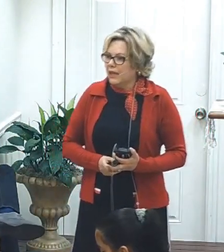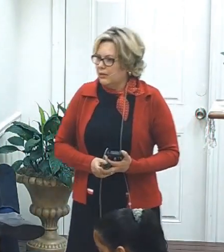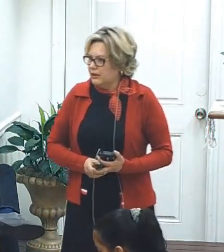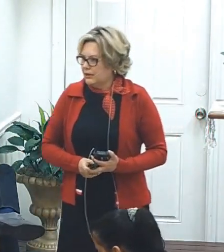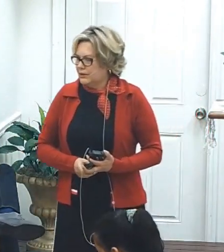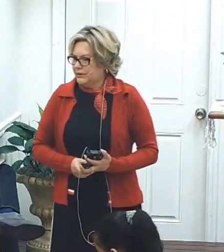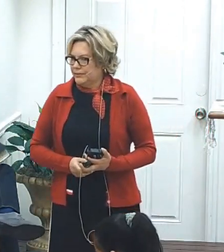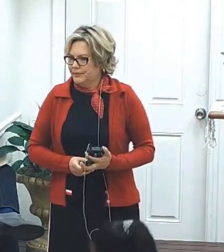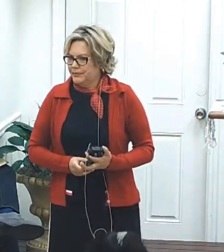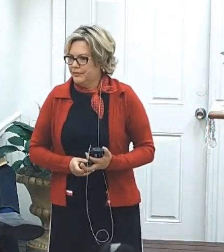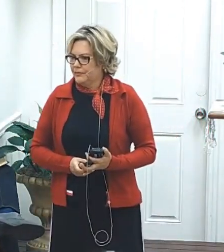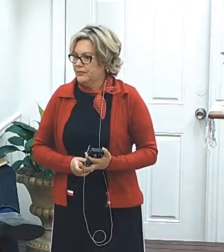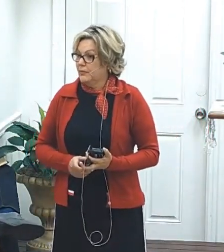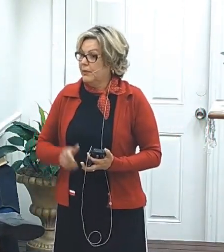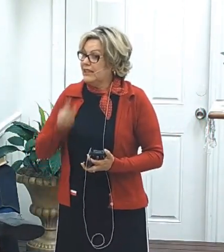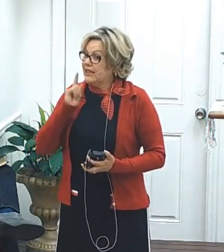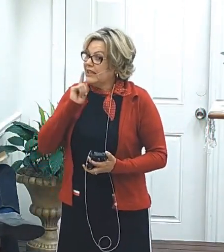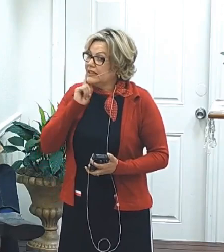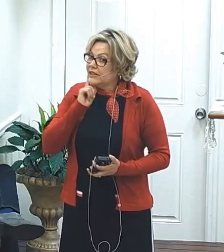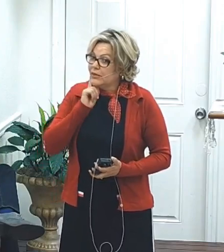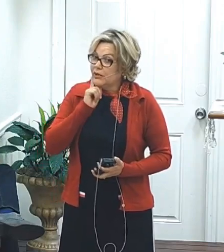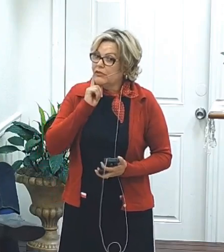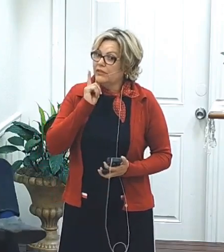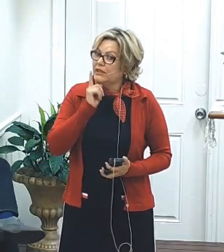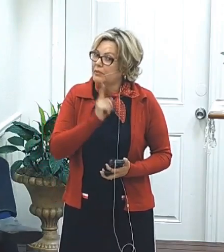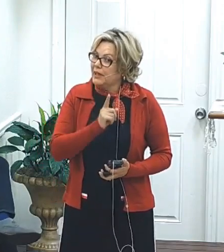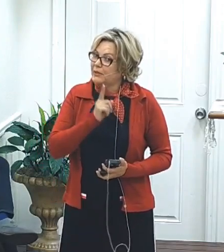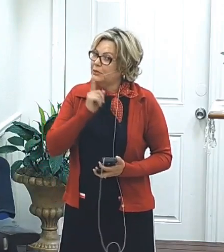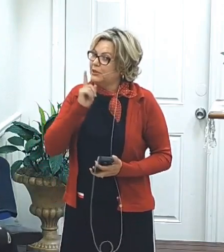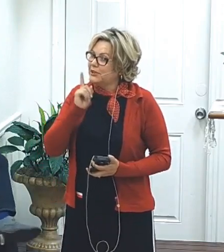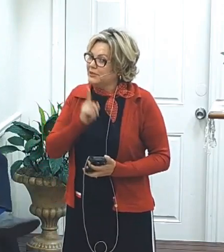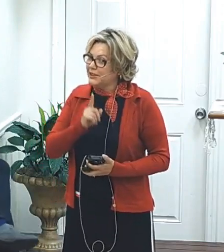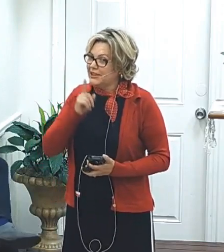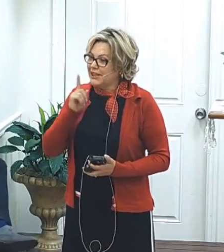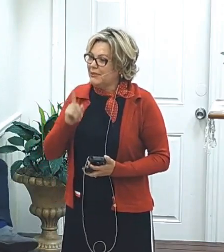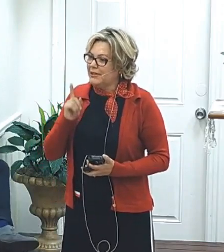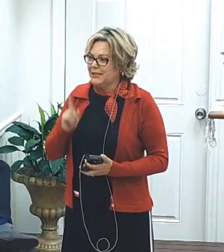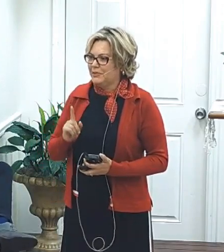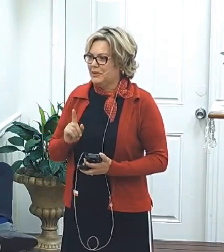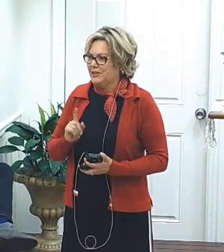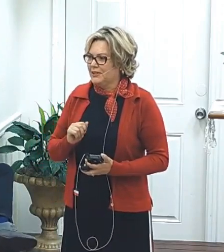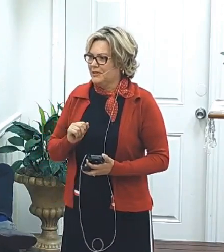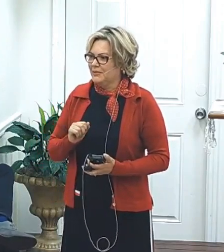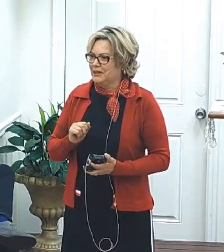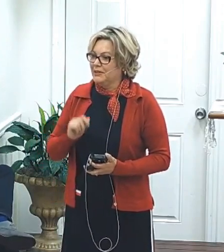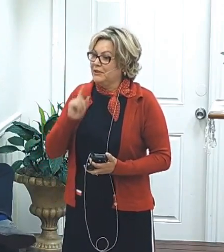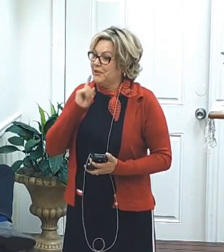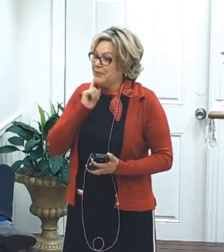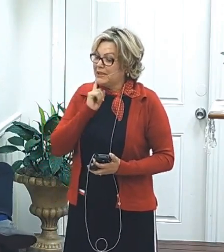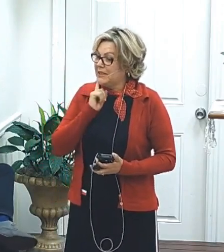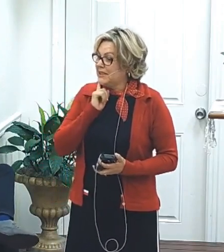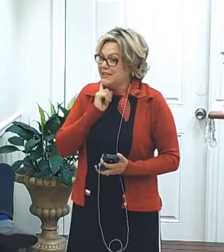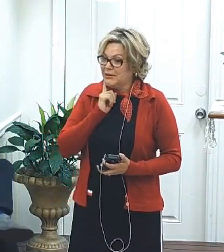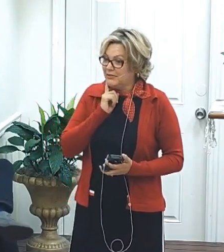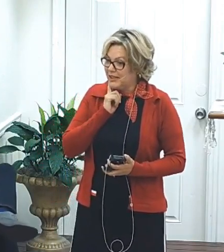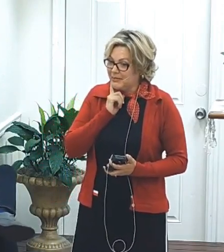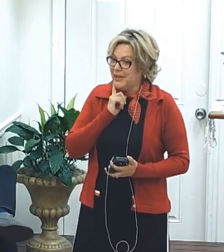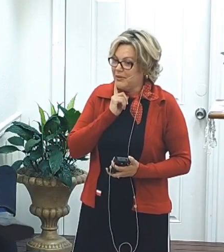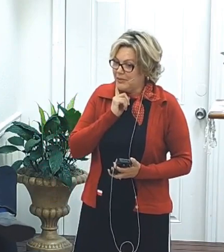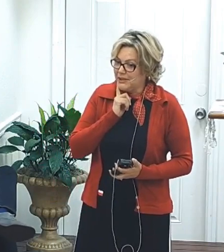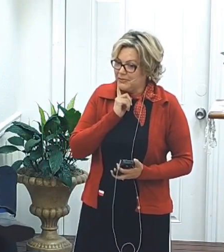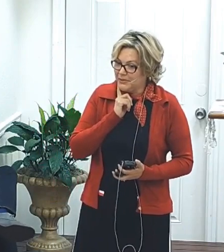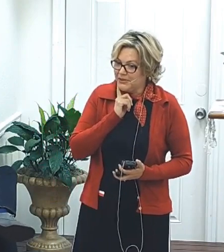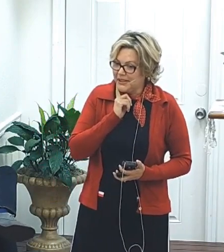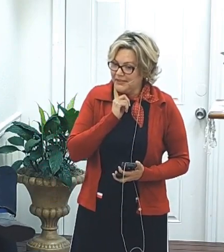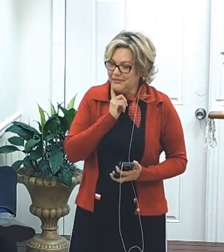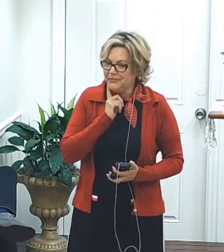We have already had two classes. Pay attention, because I'm going to ask questions, and you already know the answers. If you're